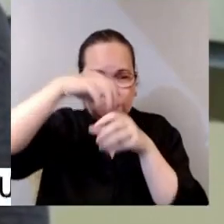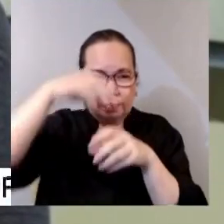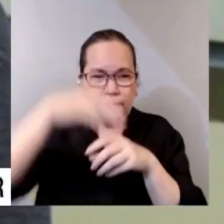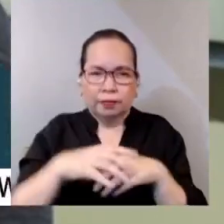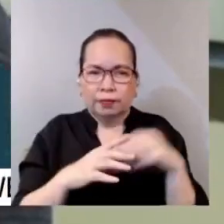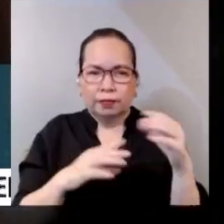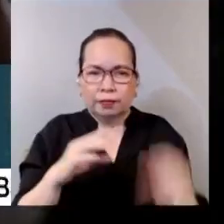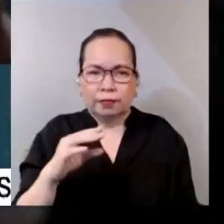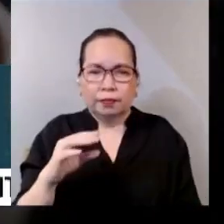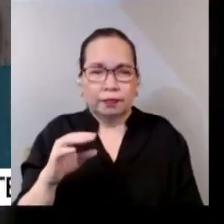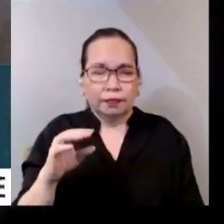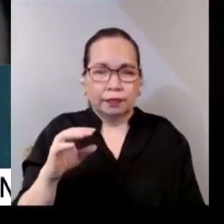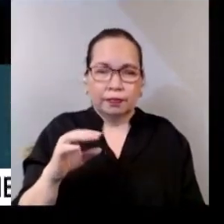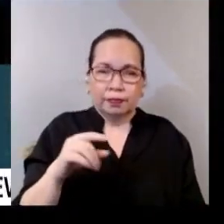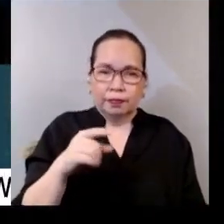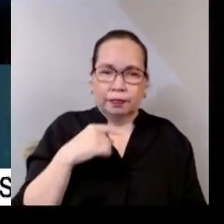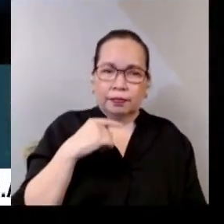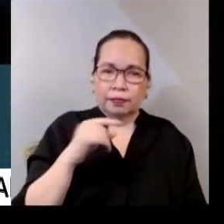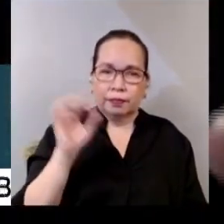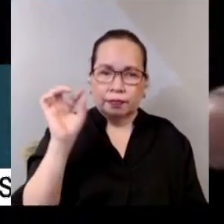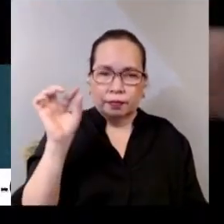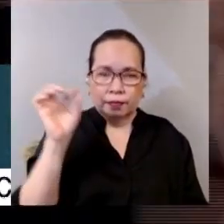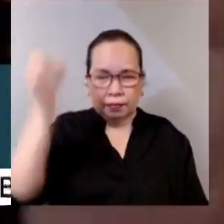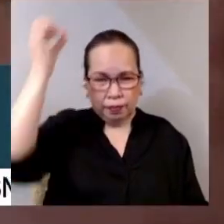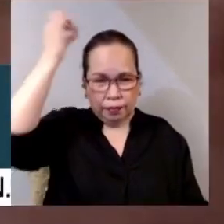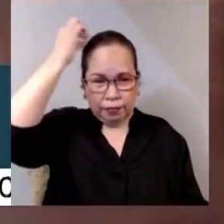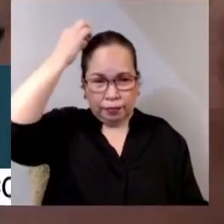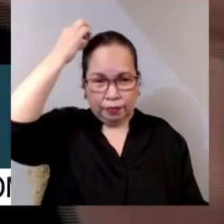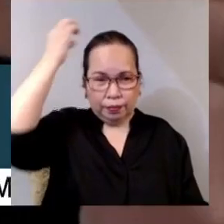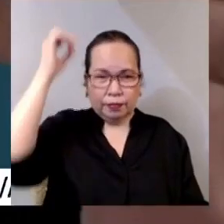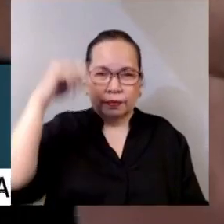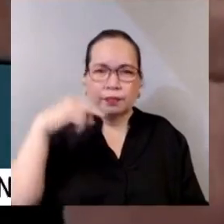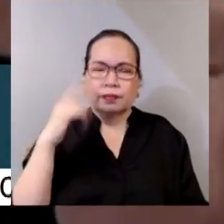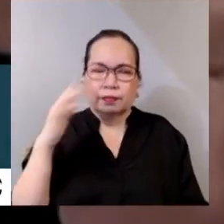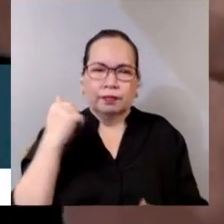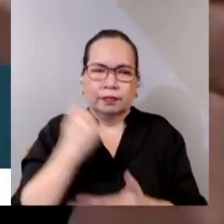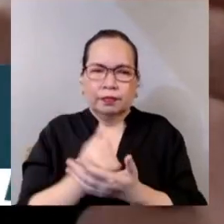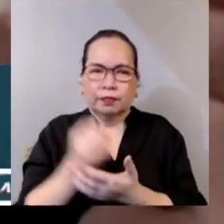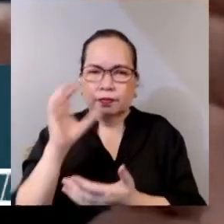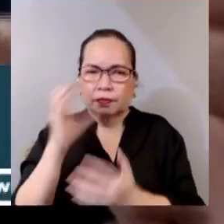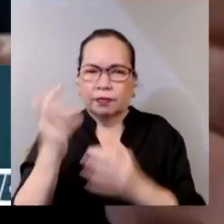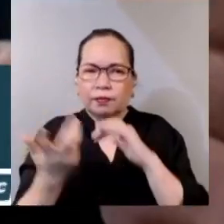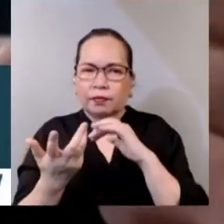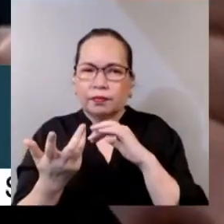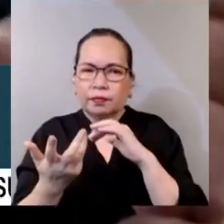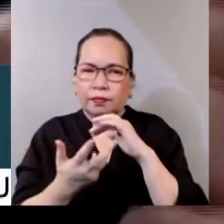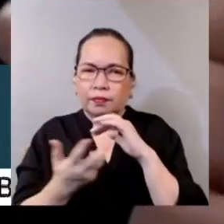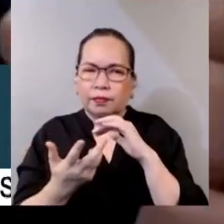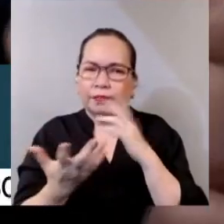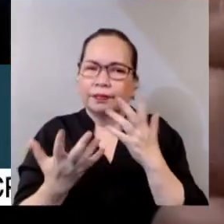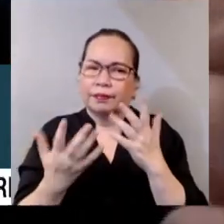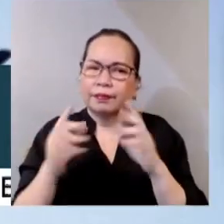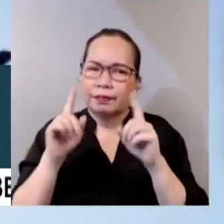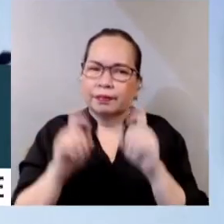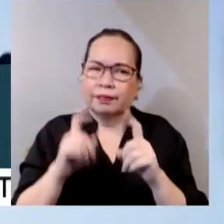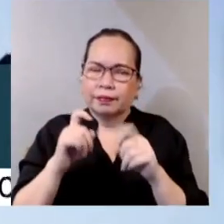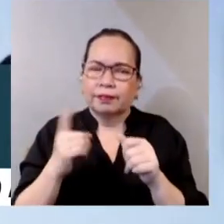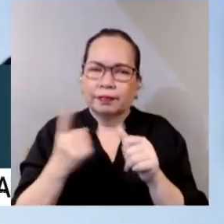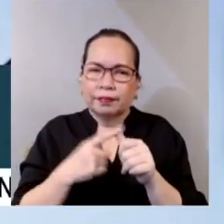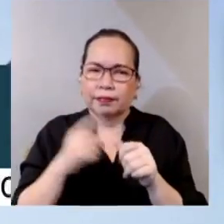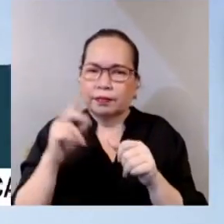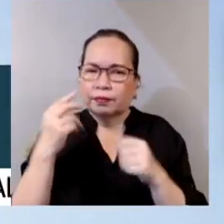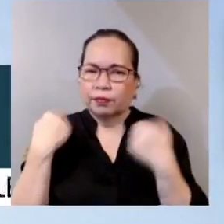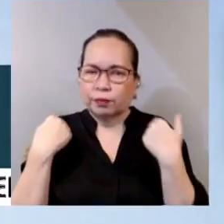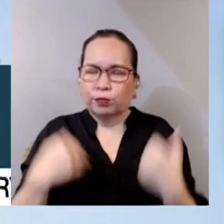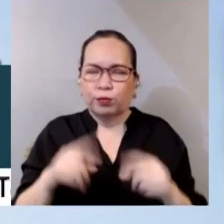startup Neuralink says it has received approval to begin recruiting patients for its first human trial. An